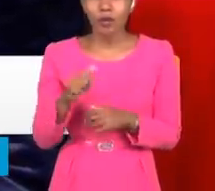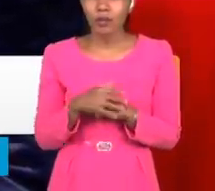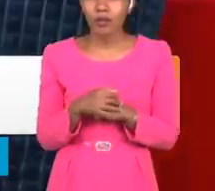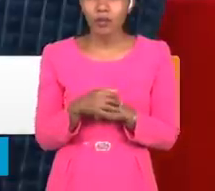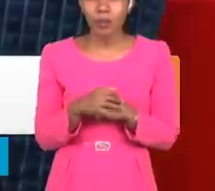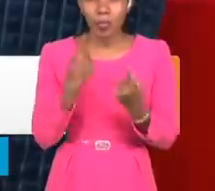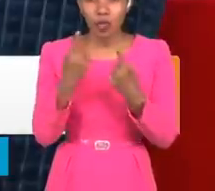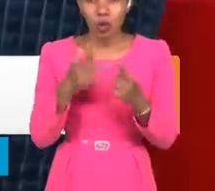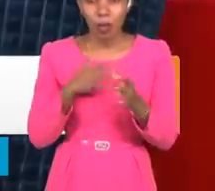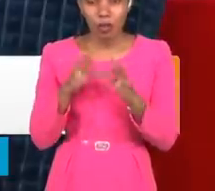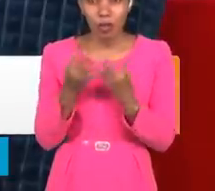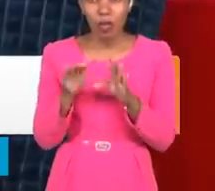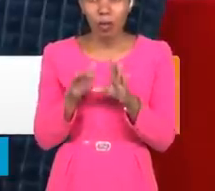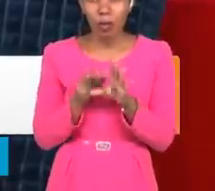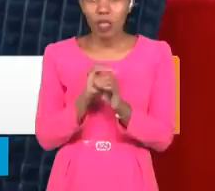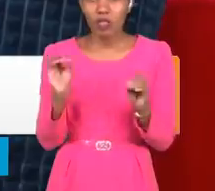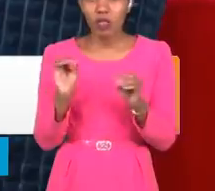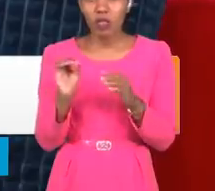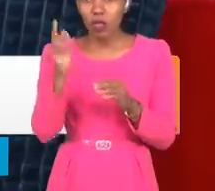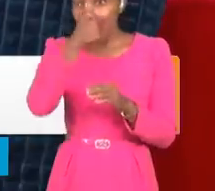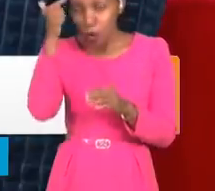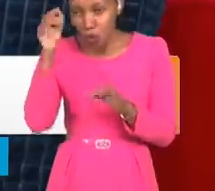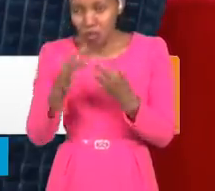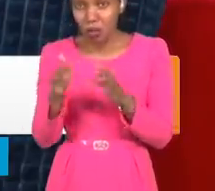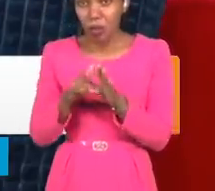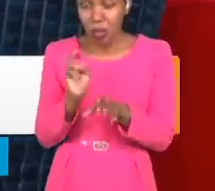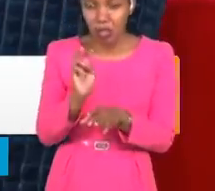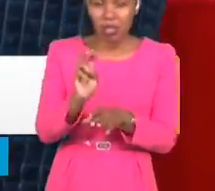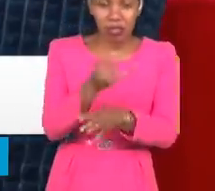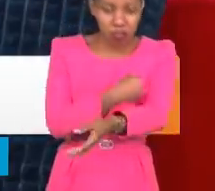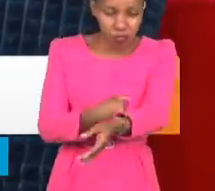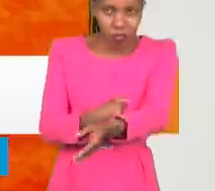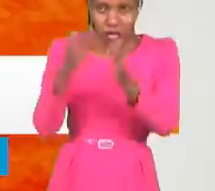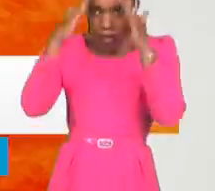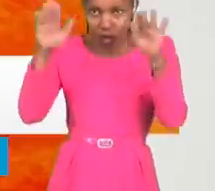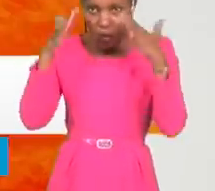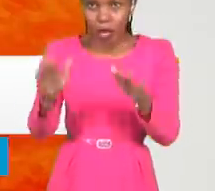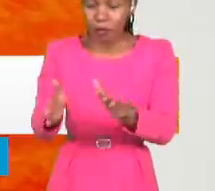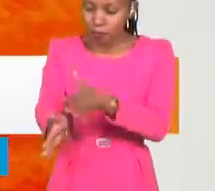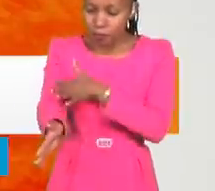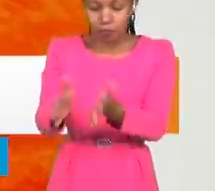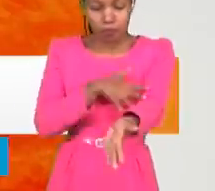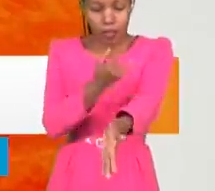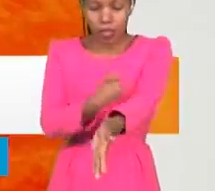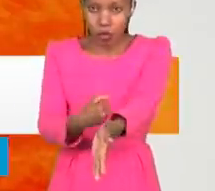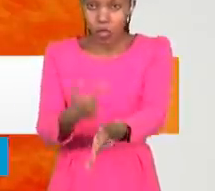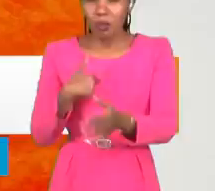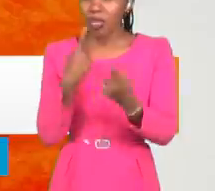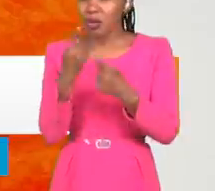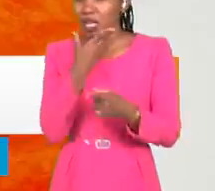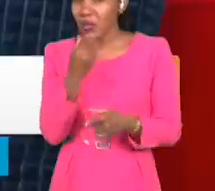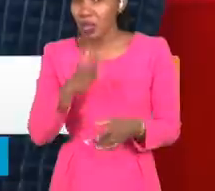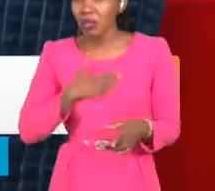you yet. You haven't. Because the relative is seeing them. So they are aware. Ziko hapa na hapa. Okay. So I was telling my boys,